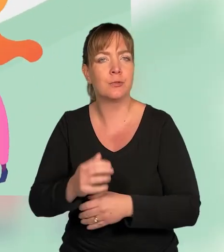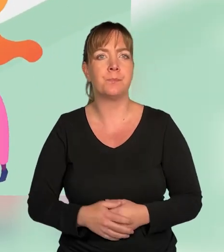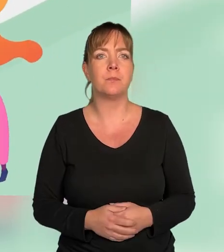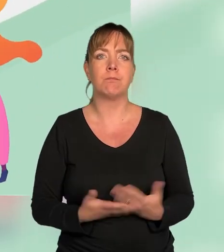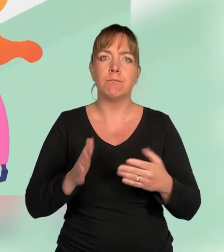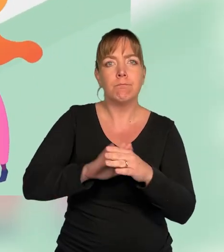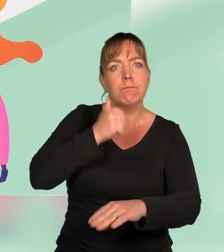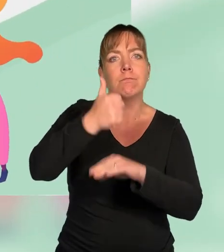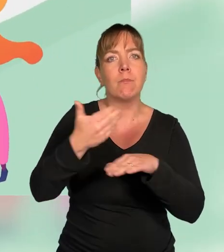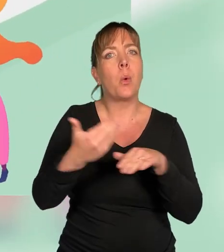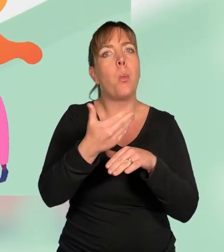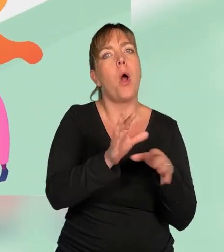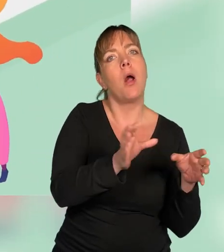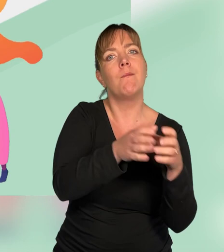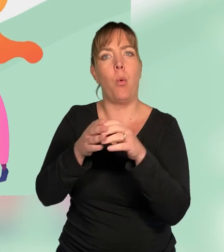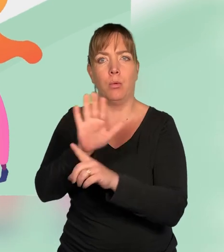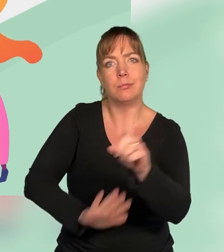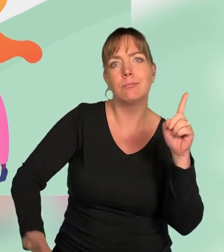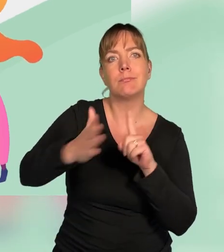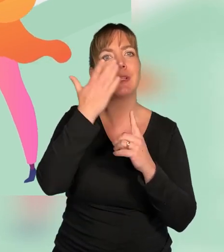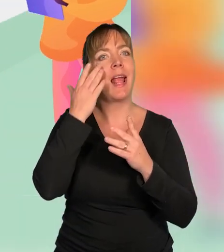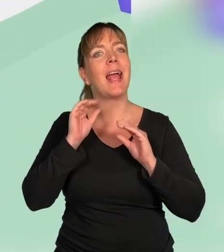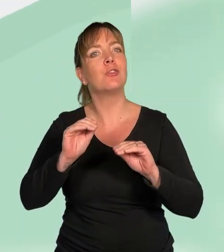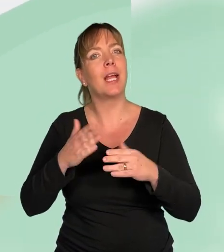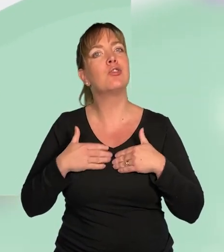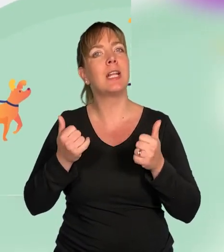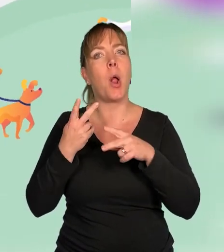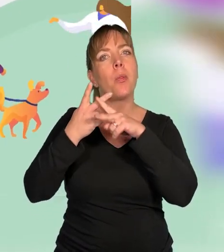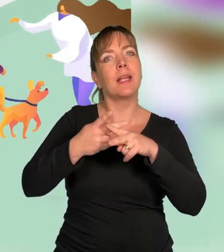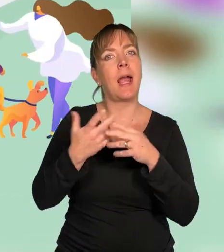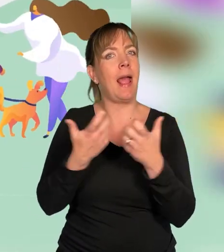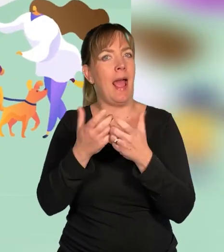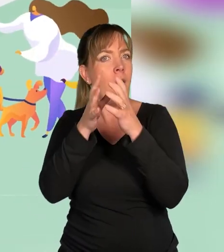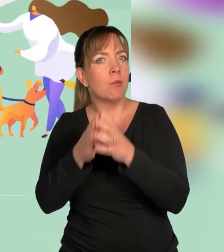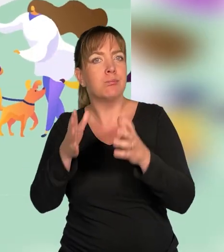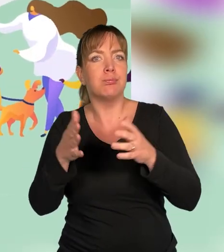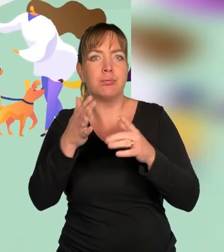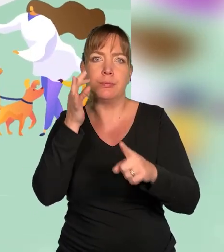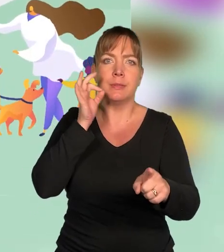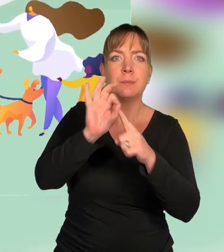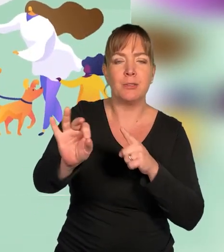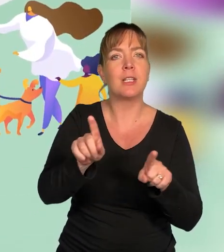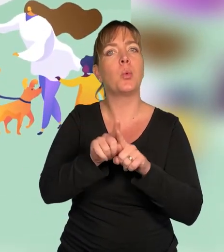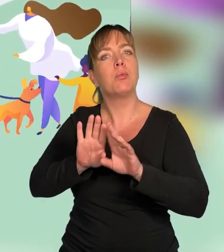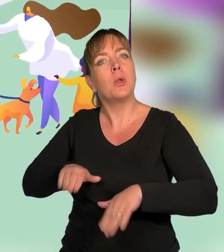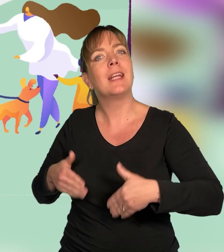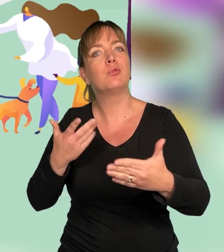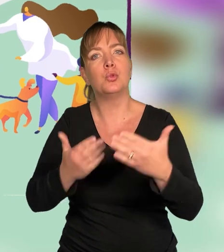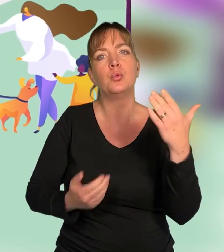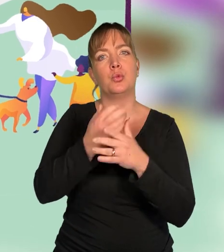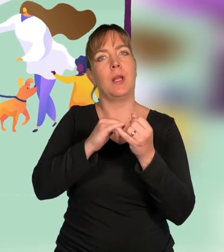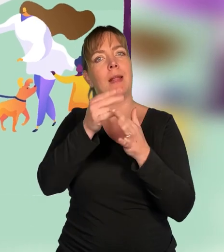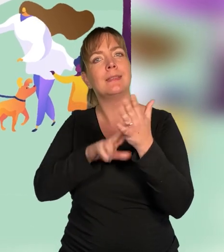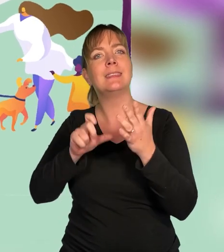Investing in workforces across education, health and care by increasing access to specialists and introducing a new SENCO